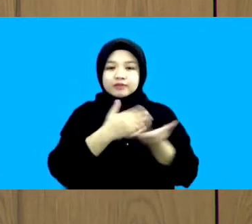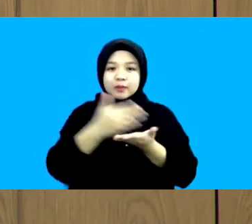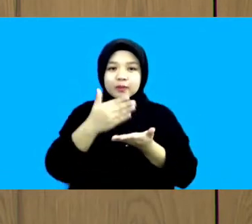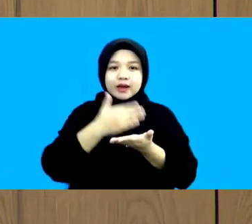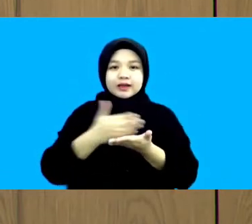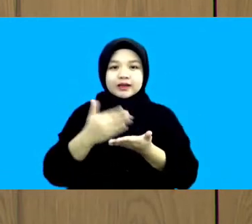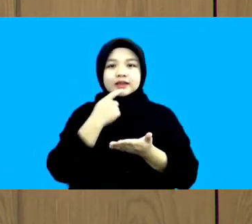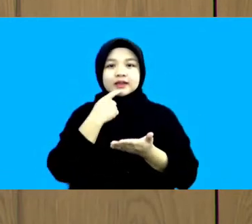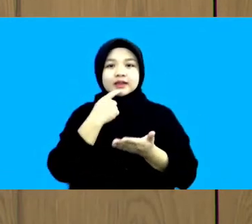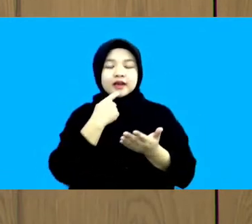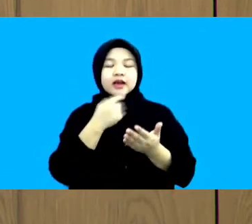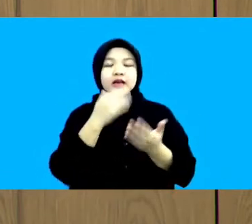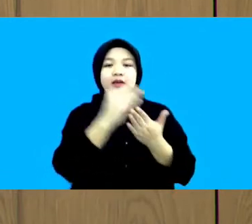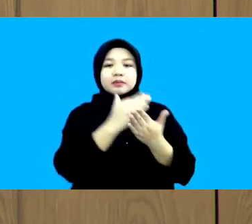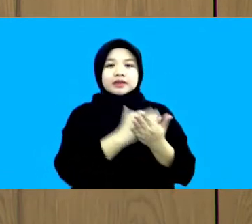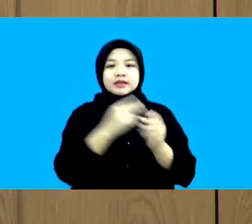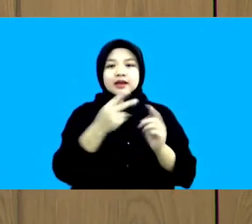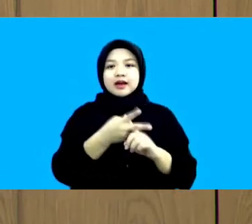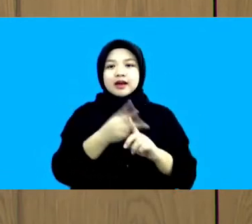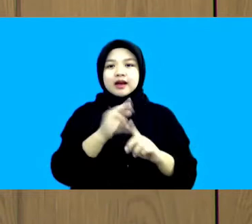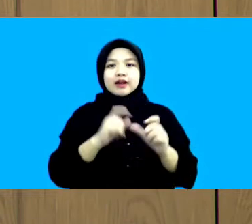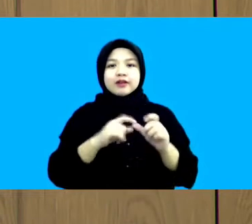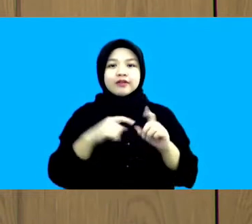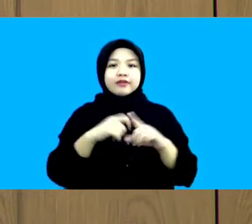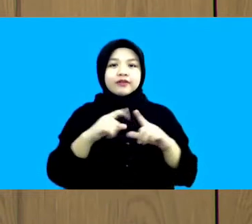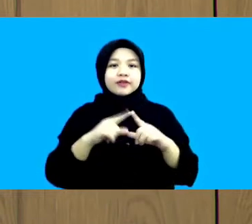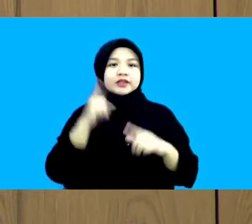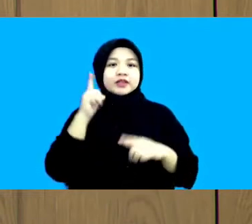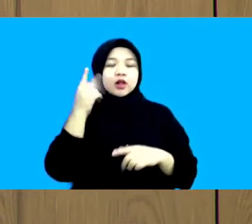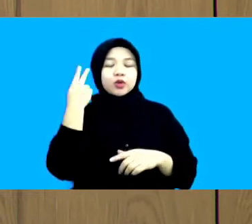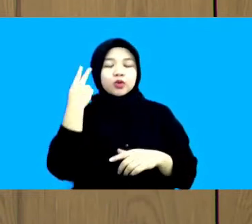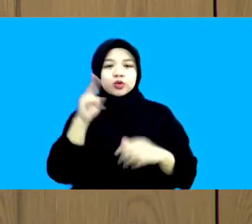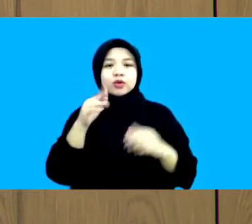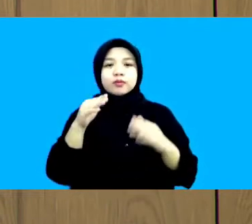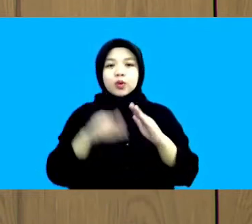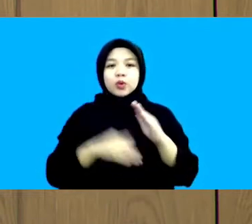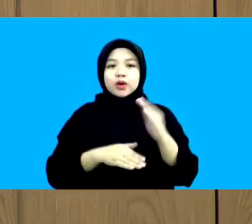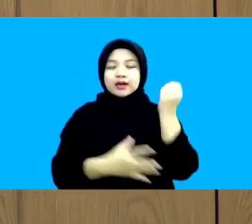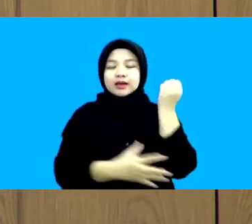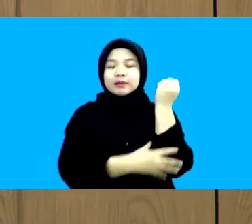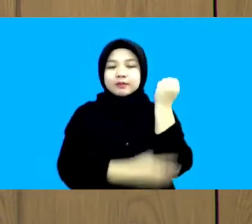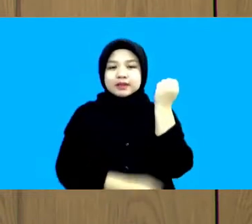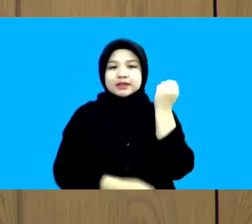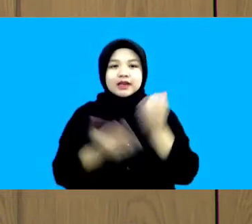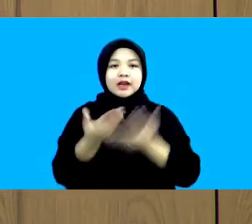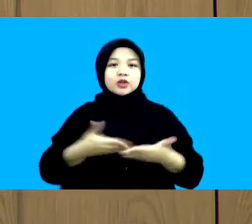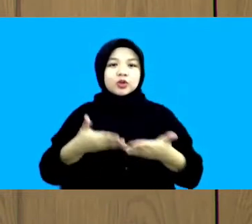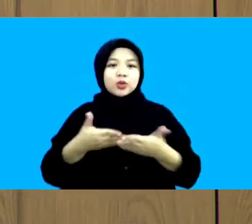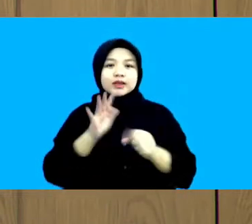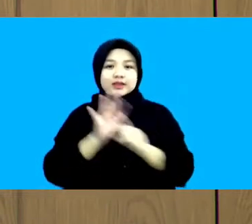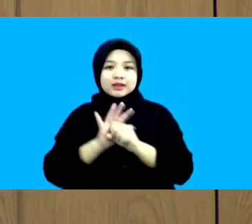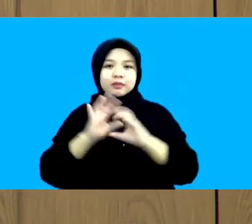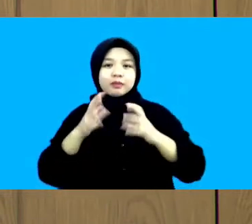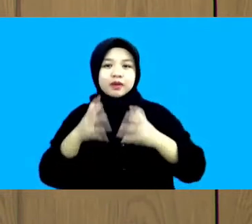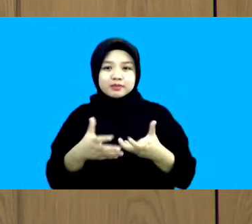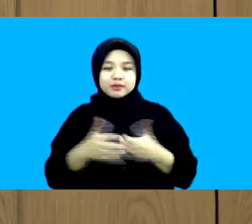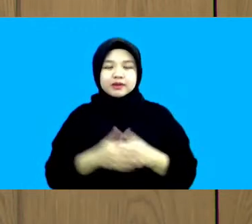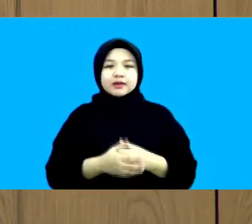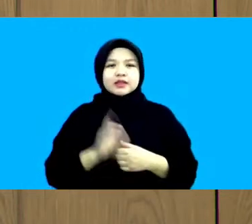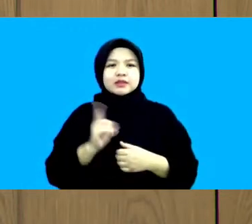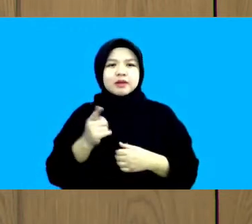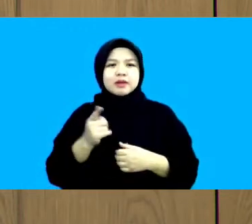in supporting poverty reduction during the pandemic. So this is clearly very close to our hearts. Very